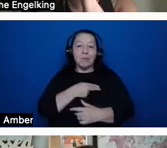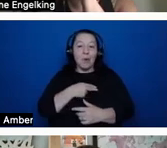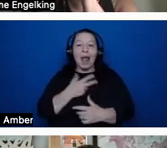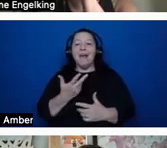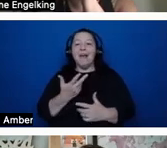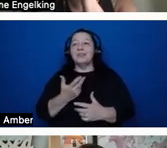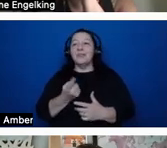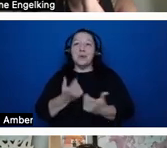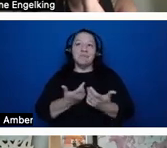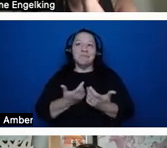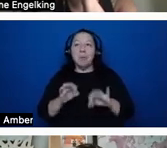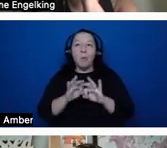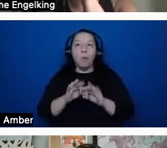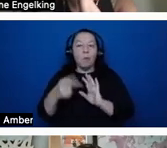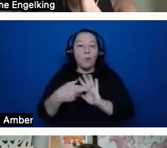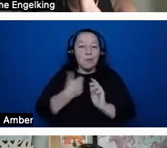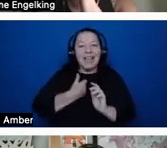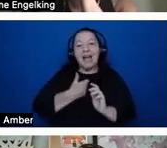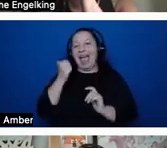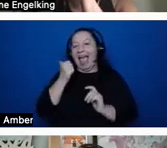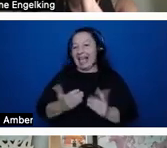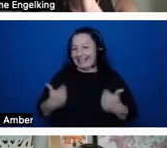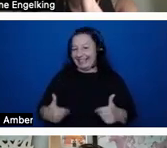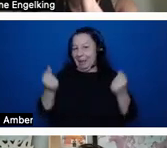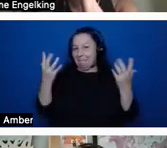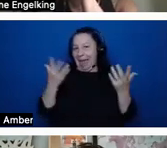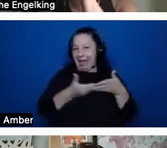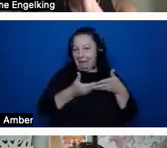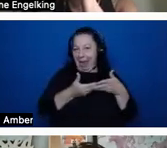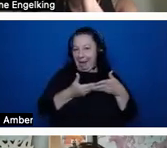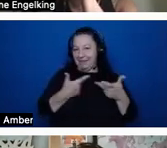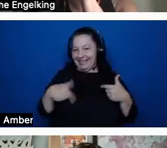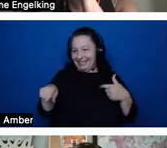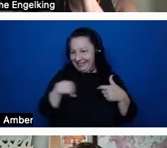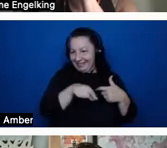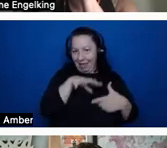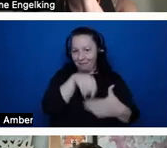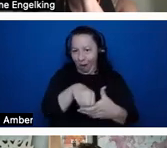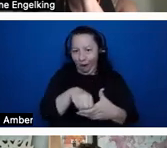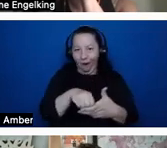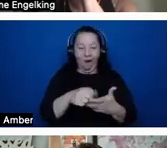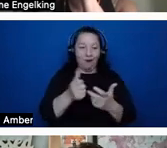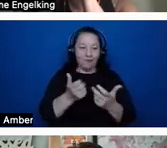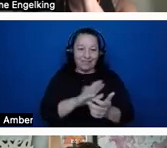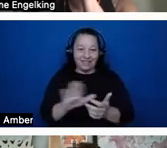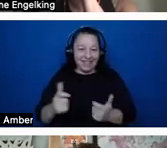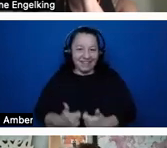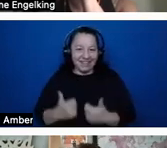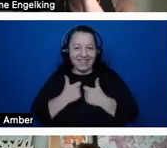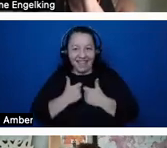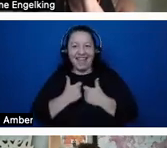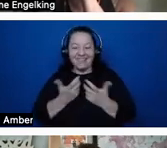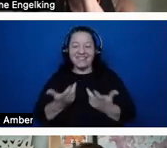important roles is being an auntie. I have lots of babies that I'm pretty involved with. And I also like to